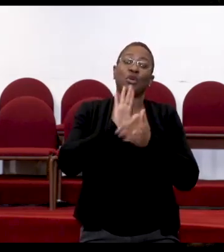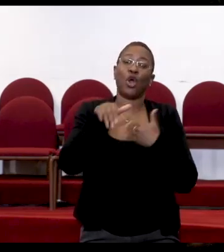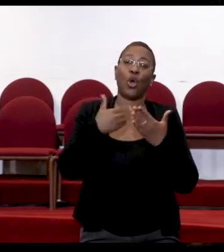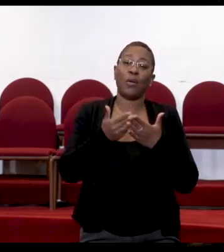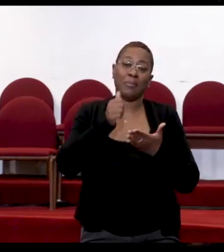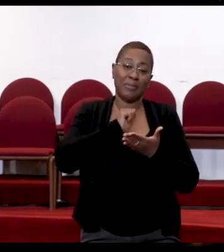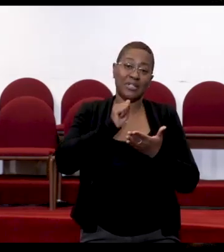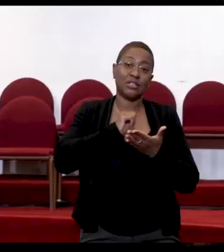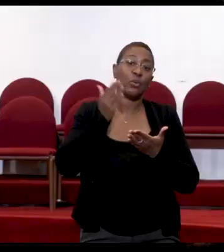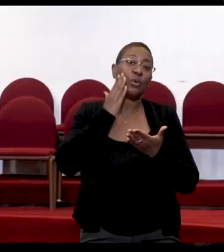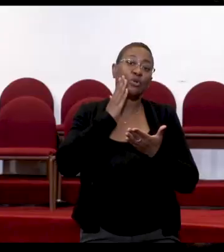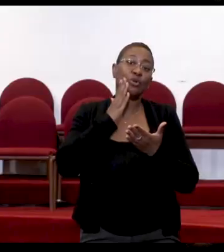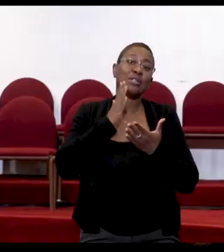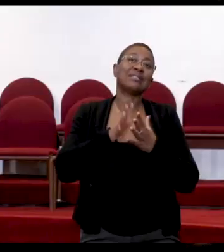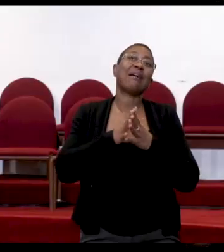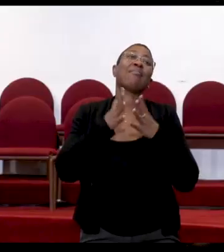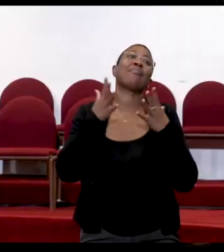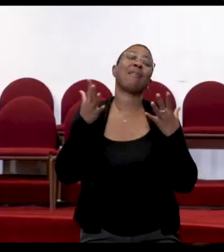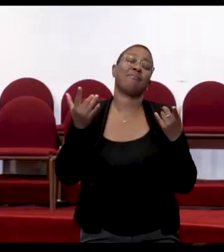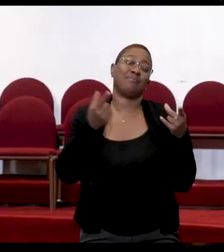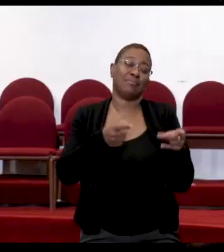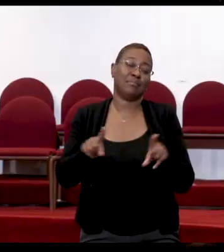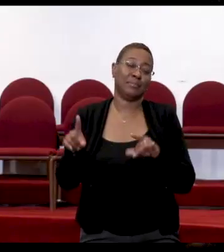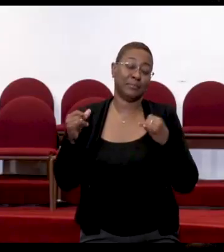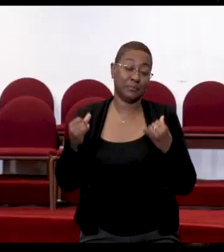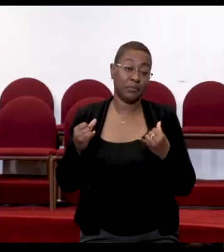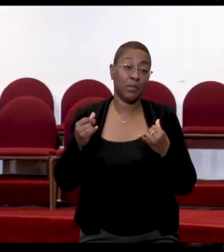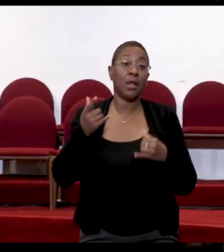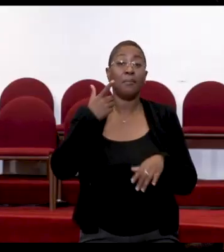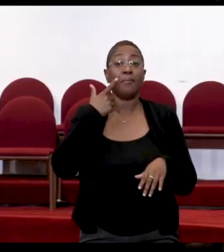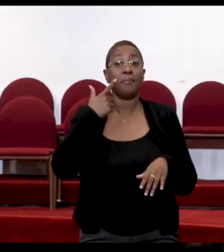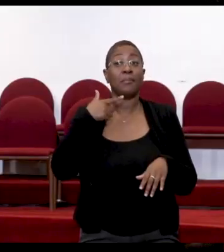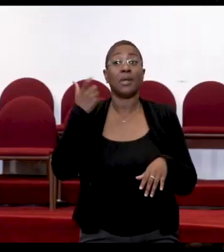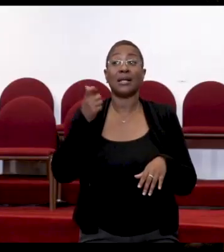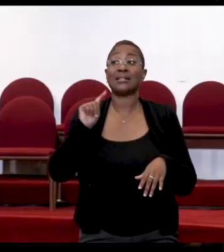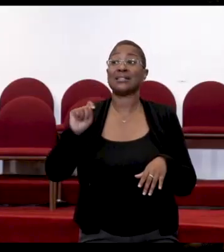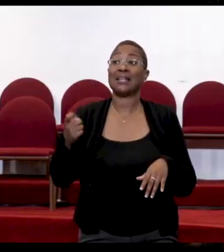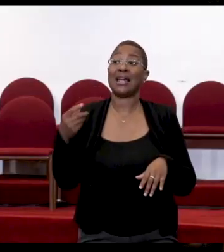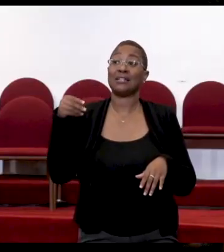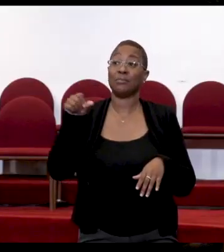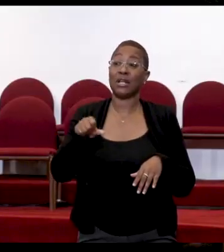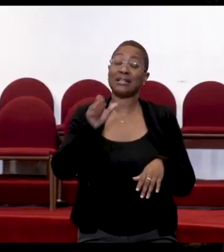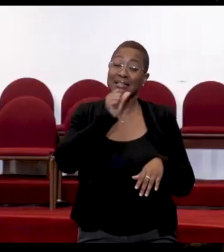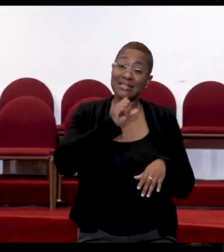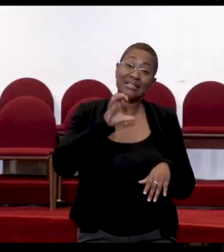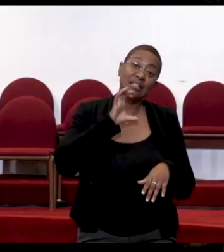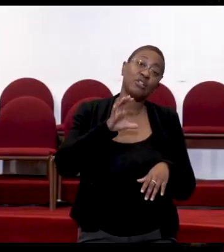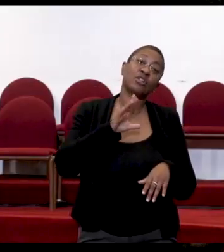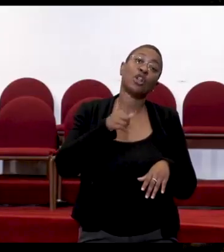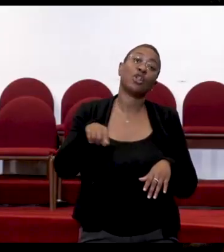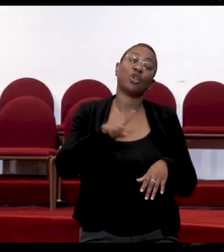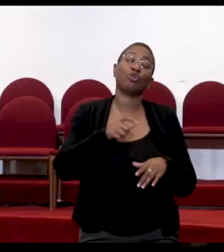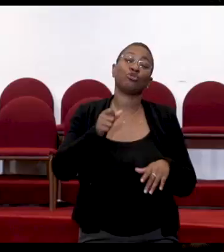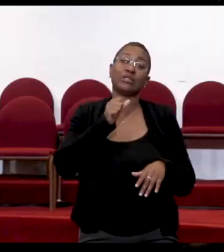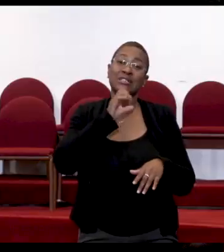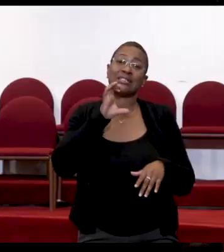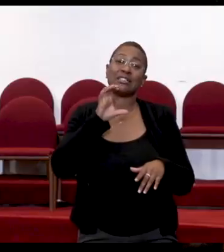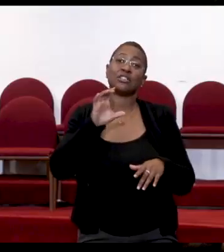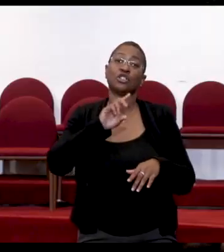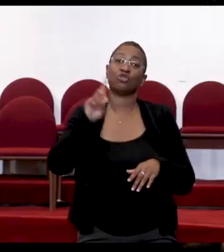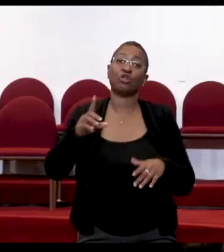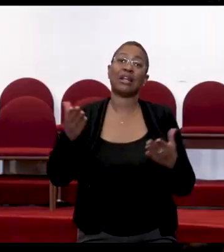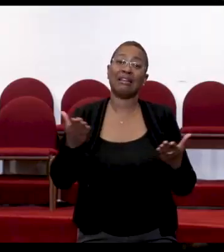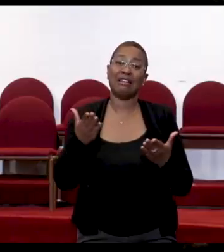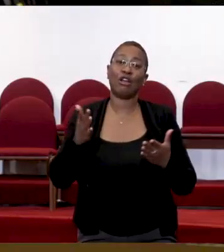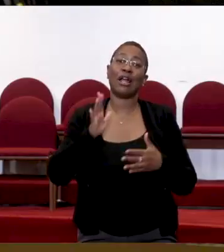know that there's a lot on the table. And because the taxpayers here, the seniors that are here in Detroit, have paved the way.